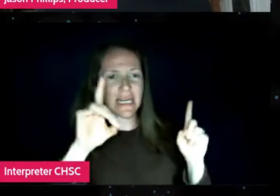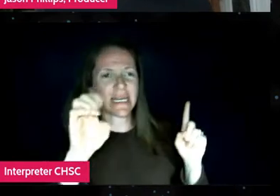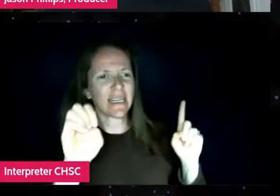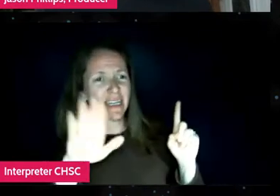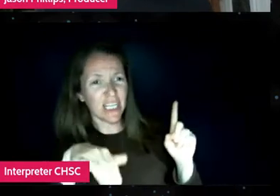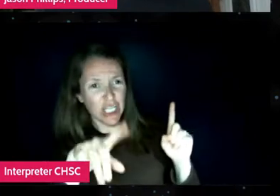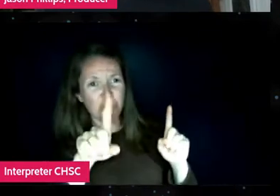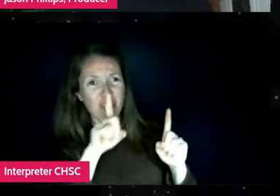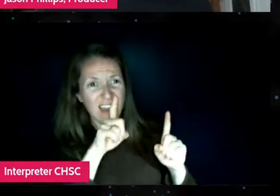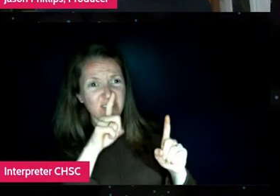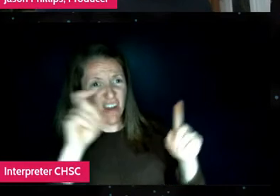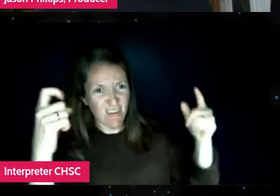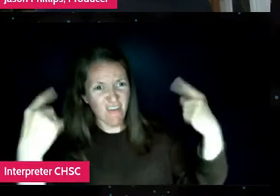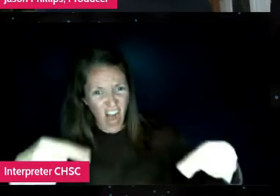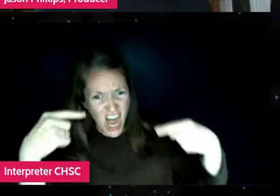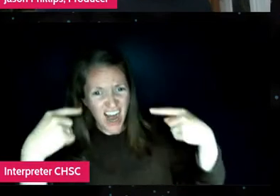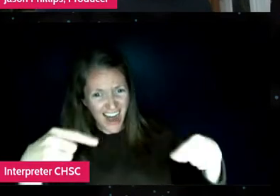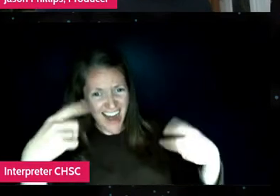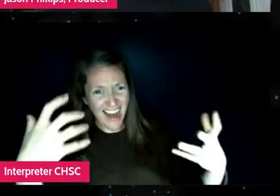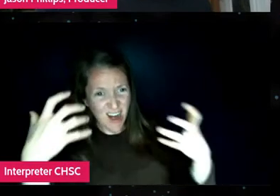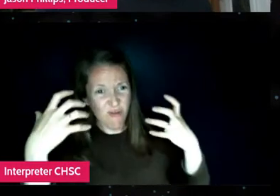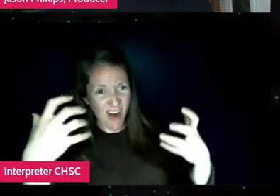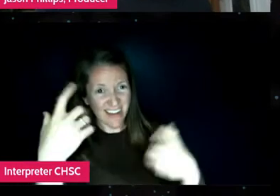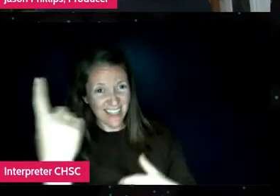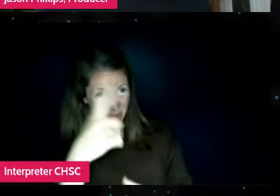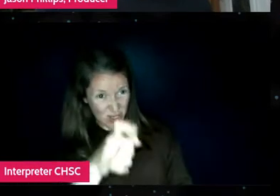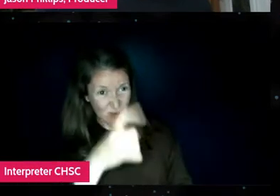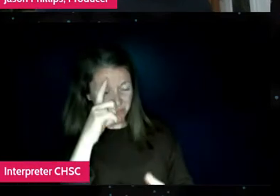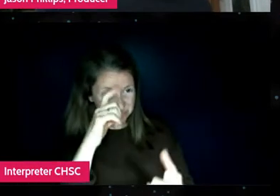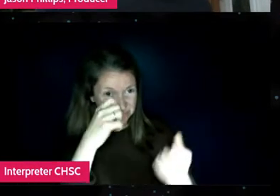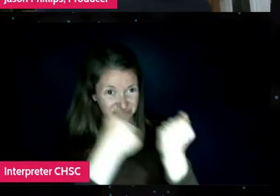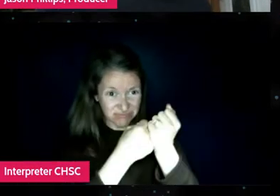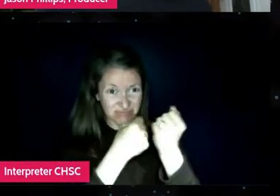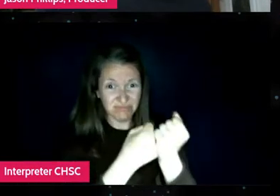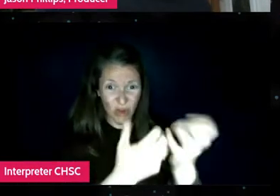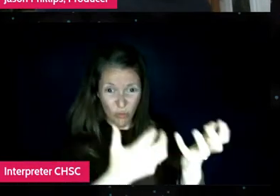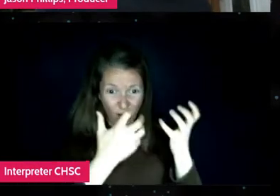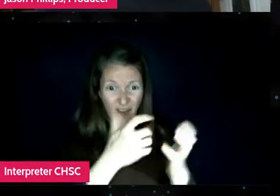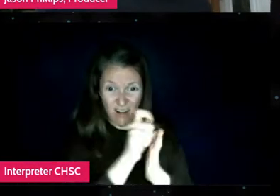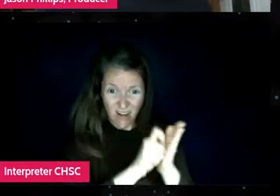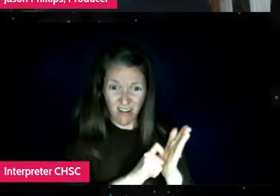Did you actually have to fight for something that you believed in, that you had written? And